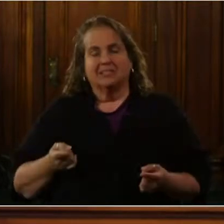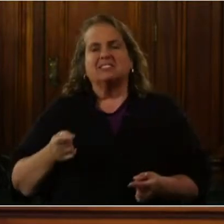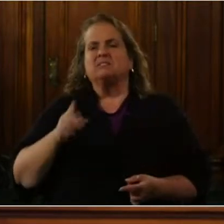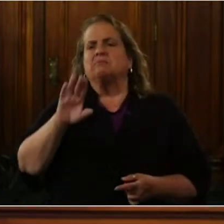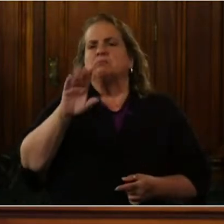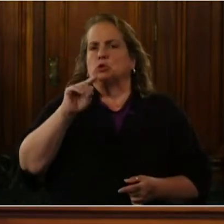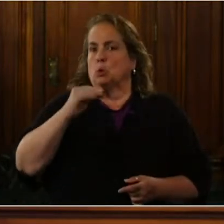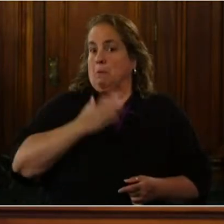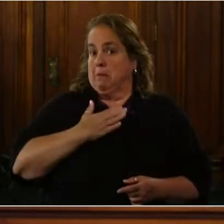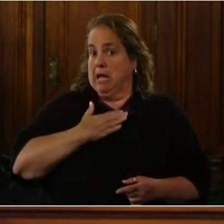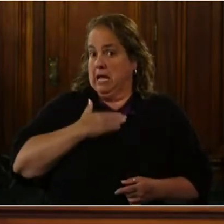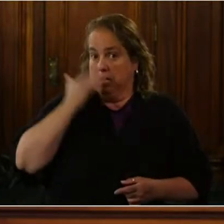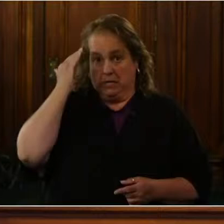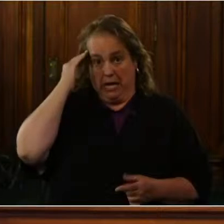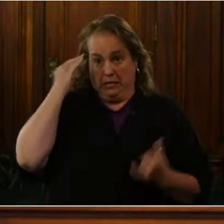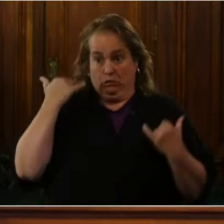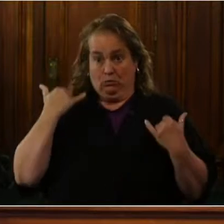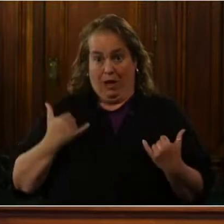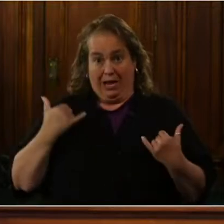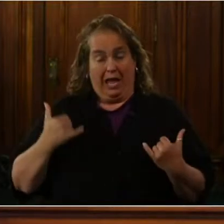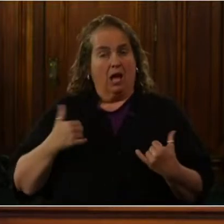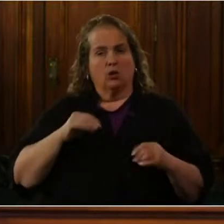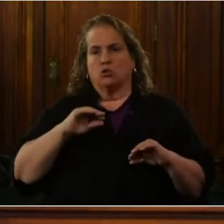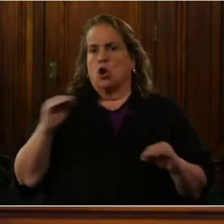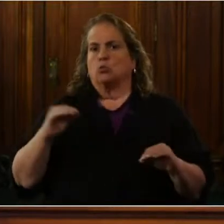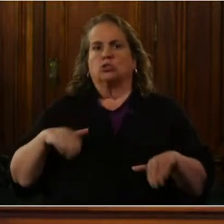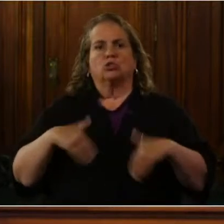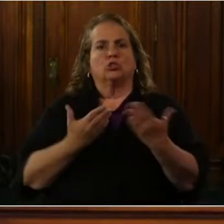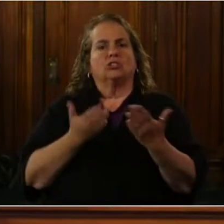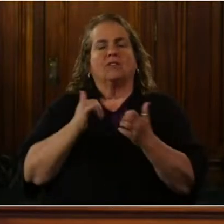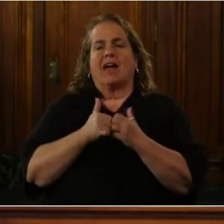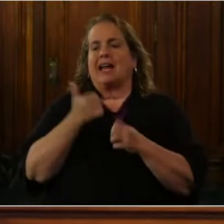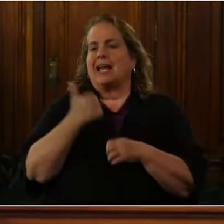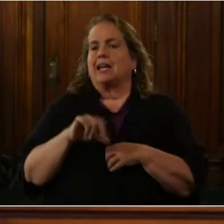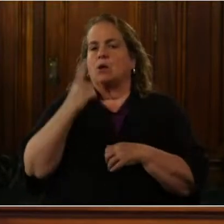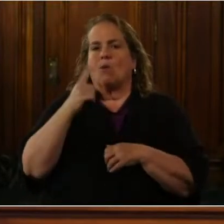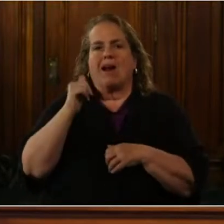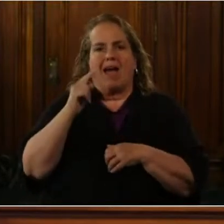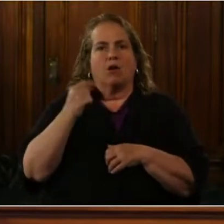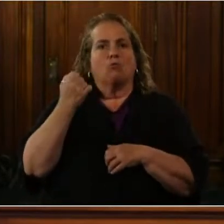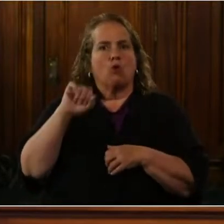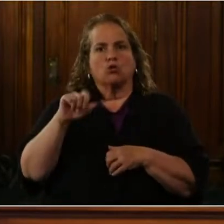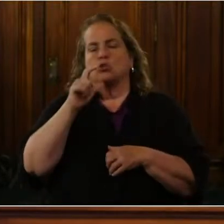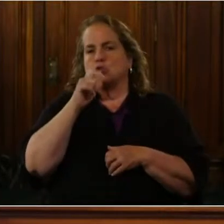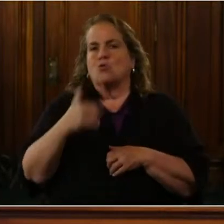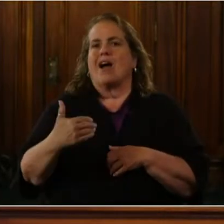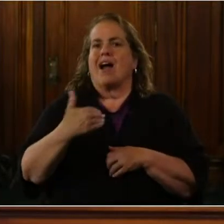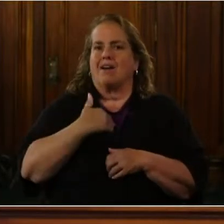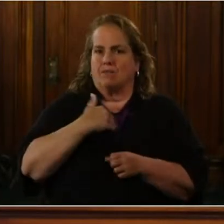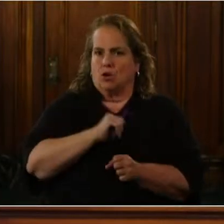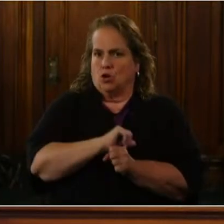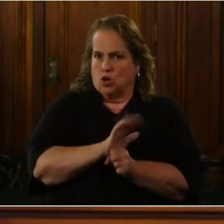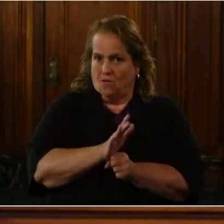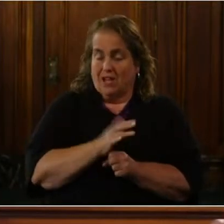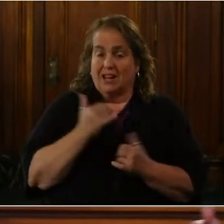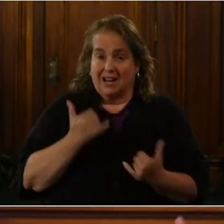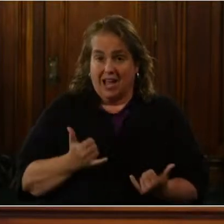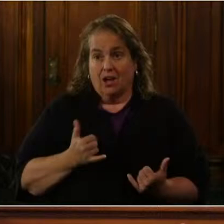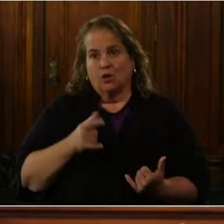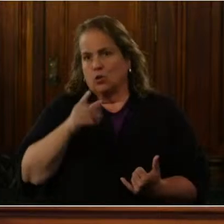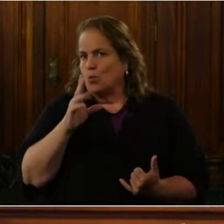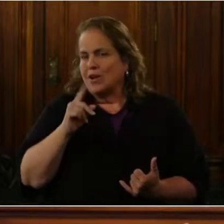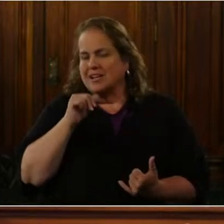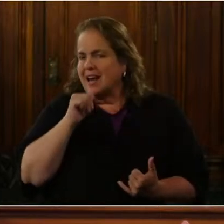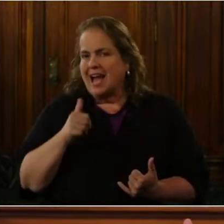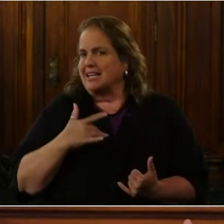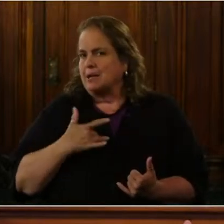any information suggesting someone that was at a protest is positive for COVID. Now, you wouldn't typically